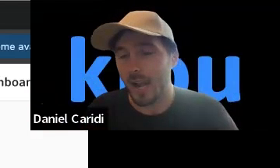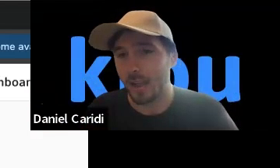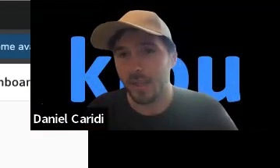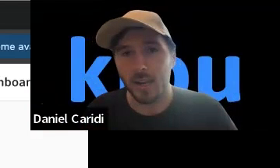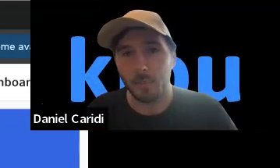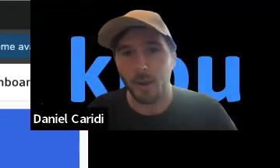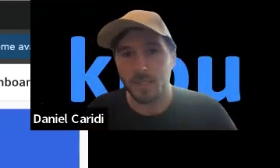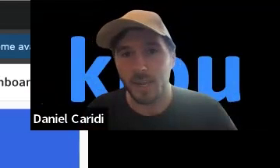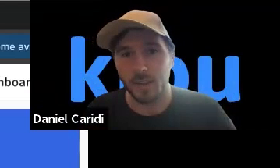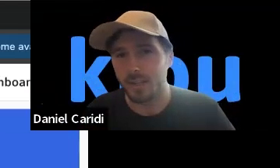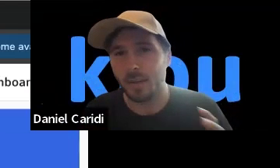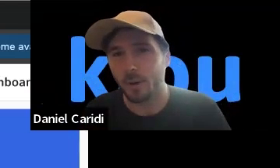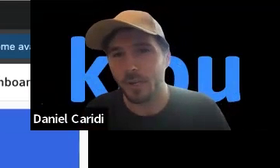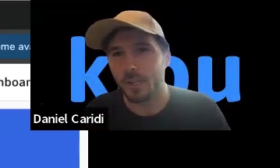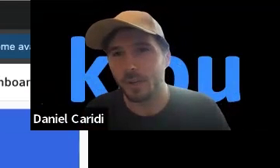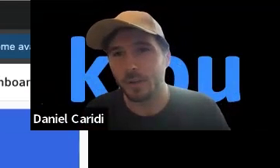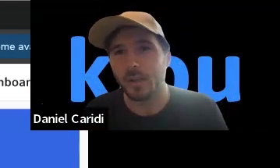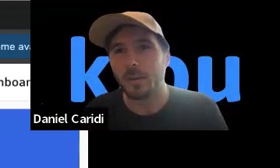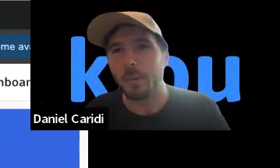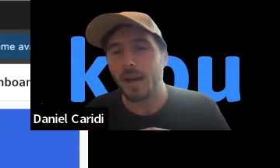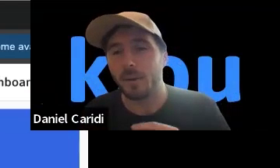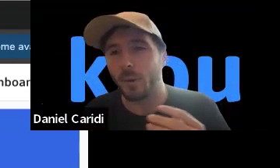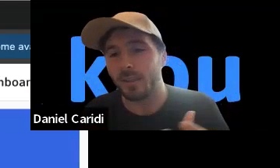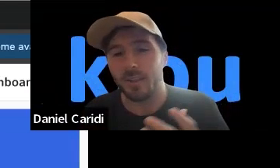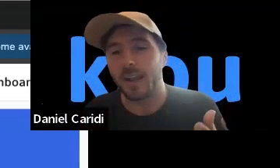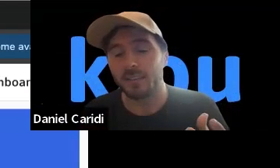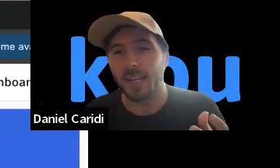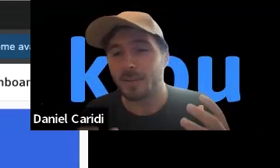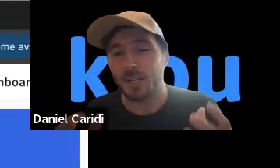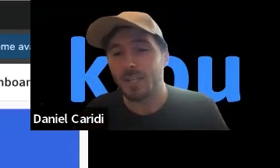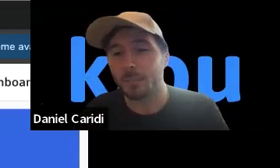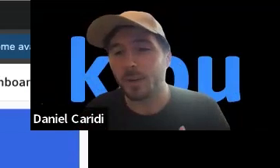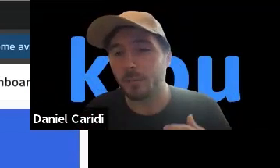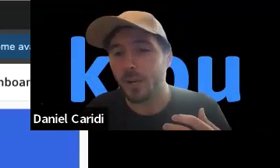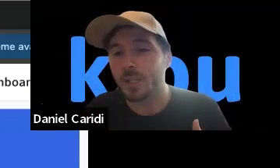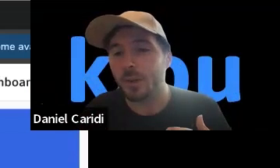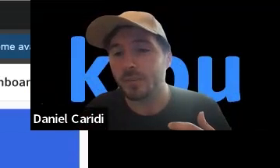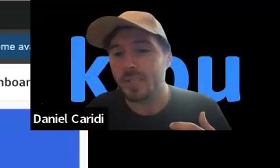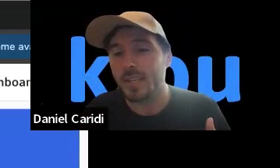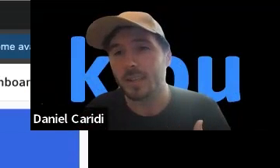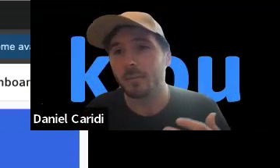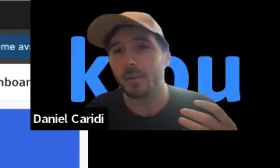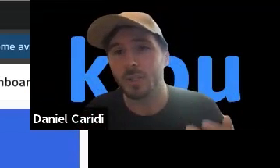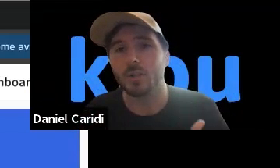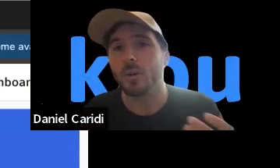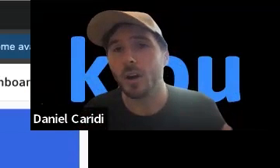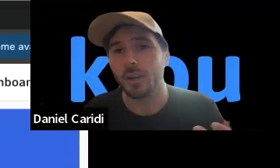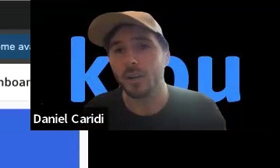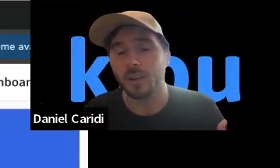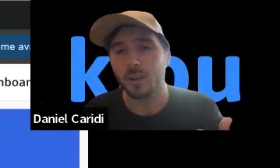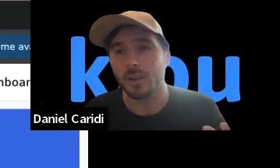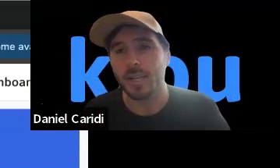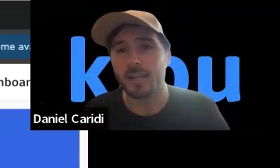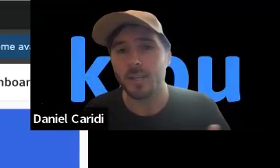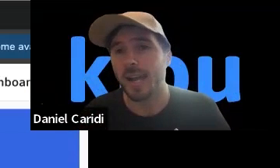And I think I'm going to pause there. There's a lot more you can do, but what effectively it's a much simpler, more intuitive system to do all